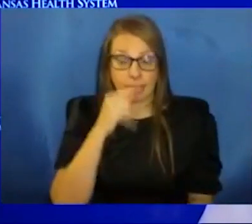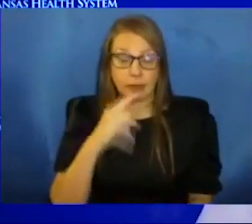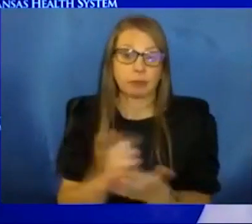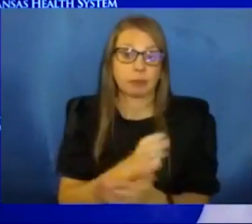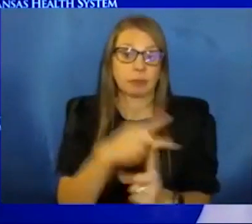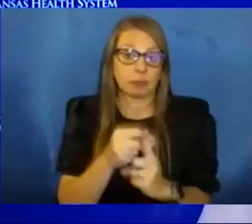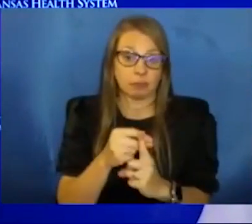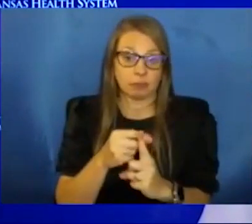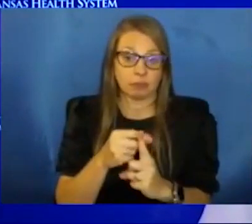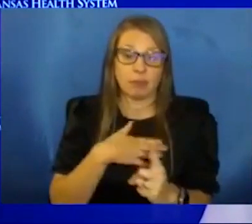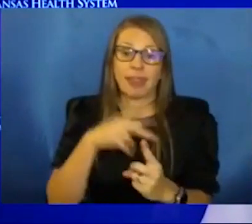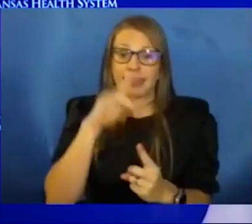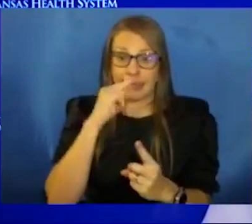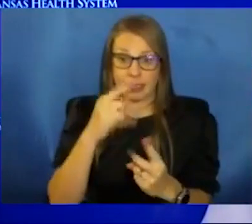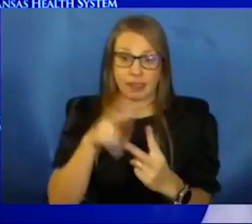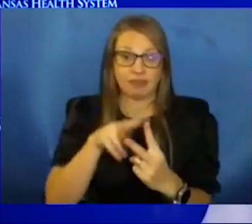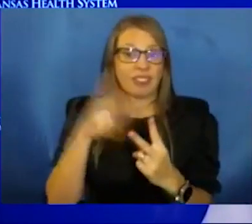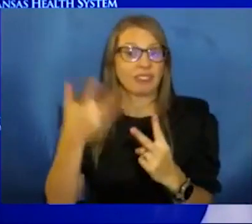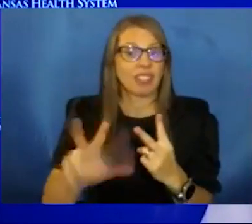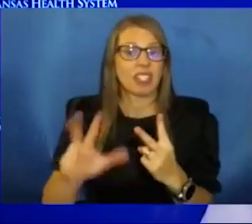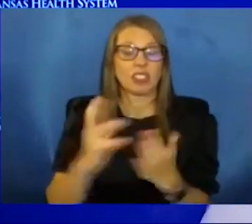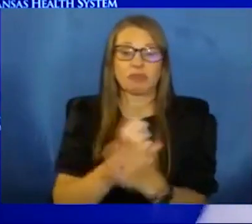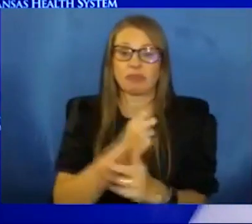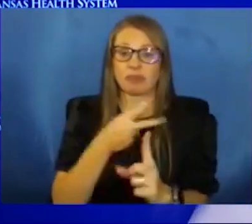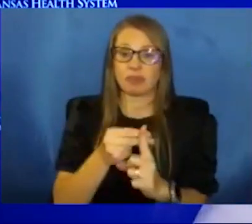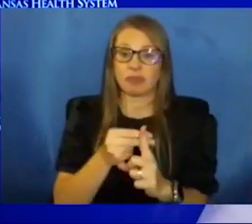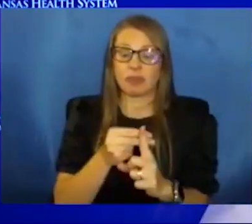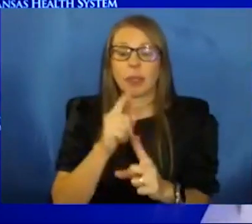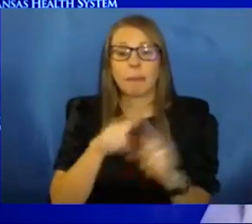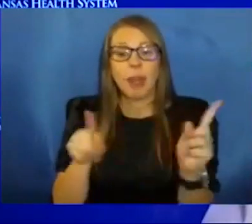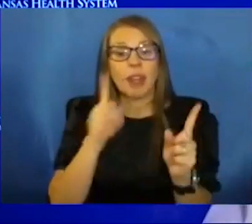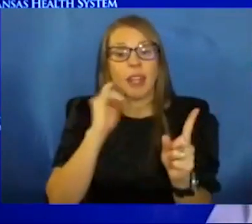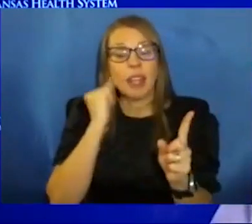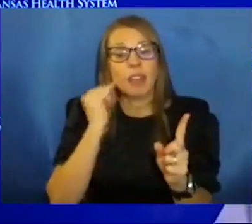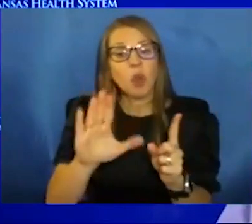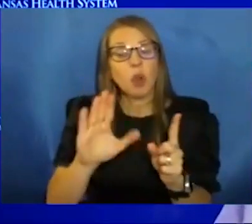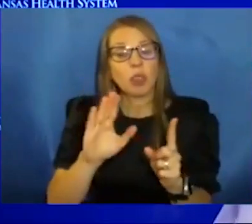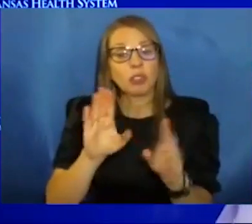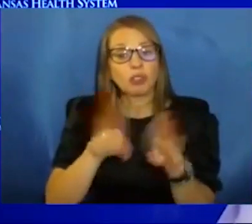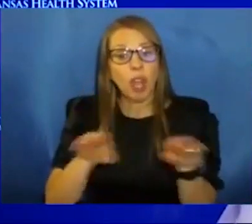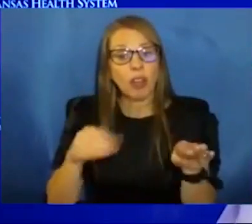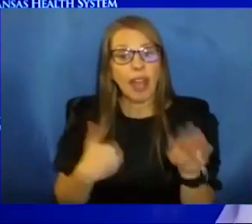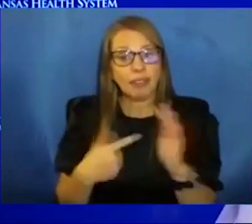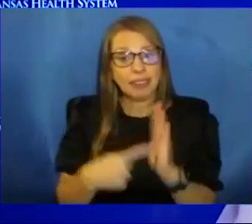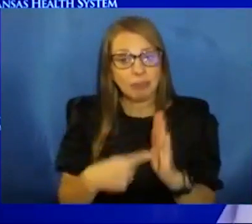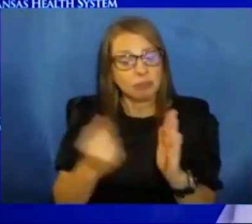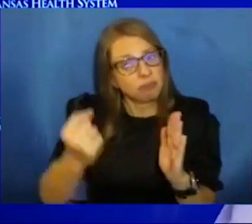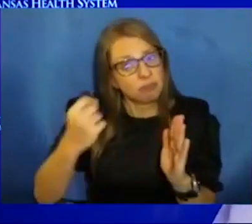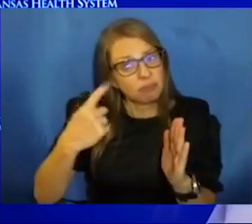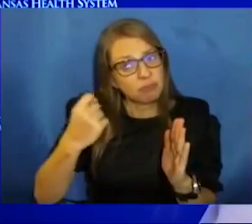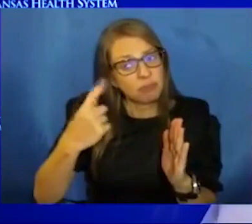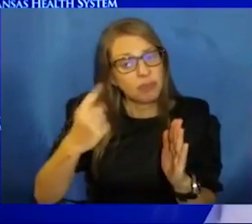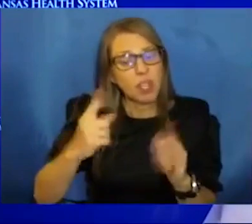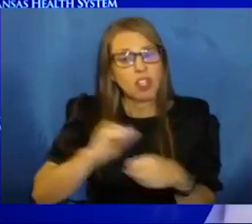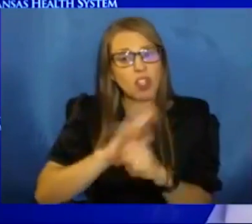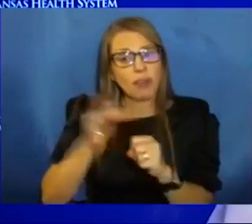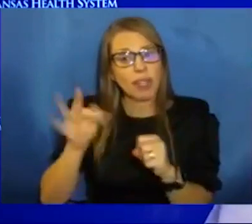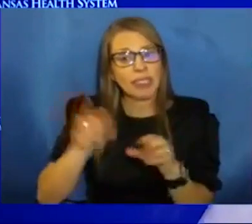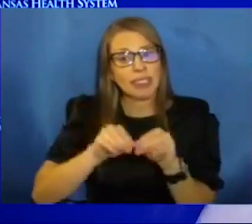I think and yeah. Dana can push back if he disagrees. I think testing's good because we want to capture